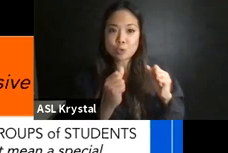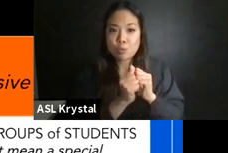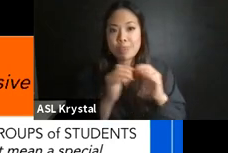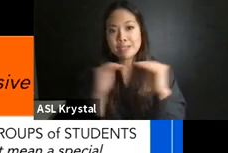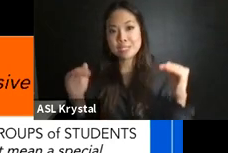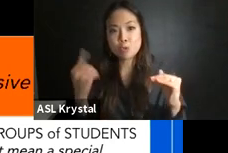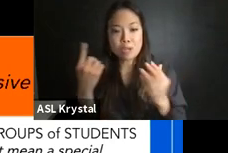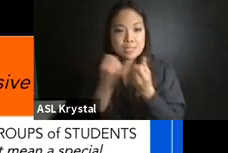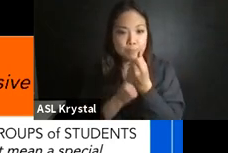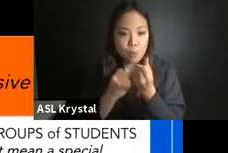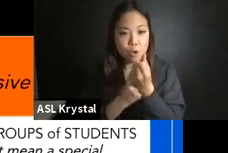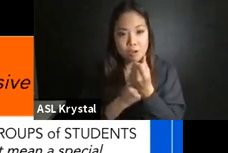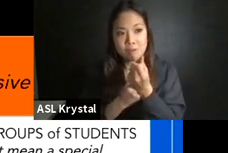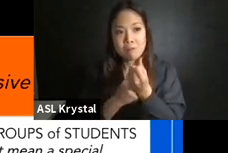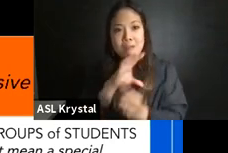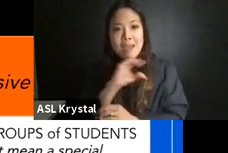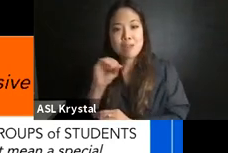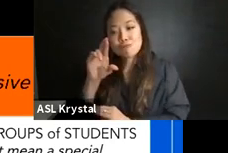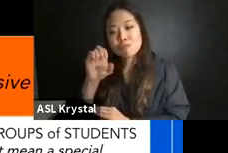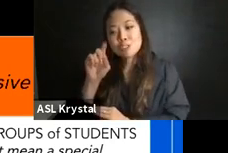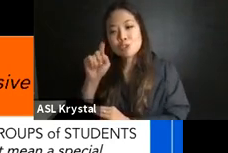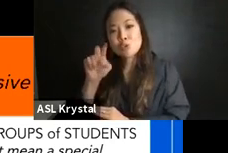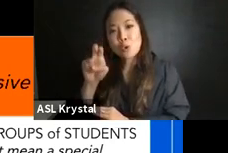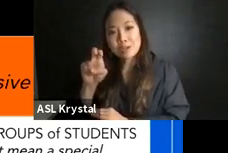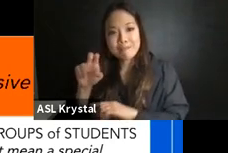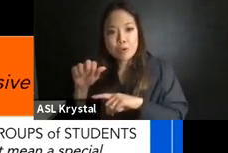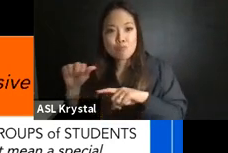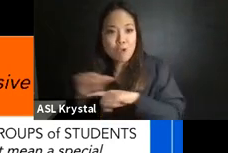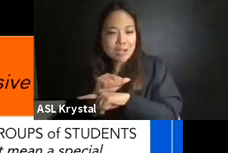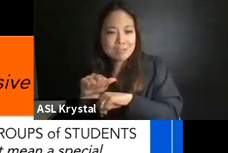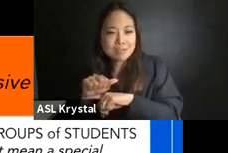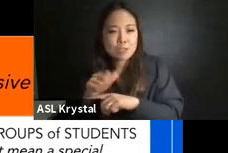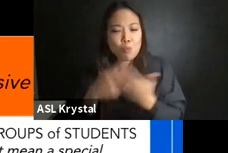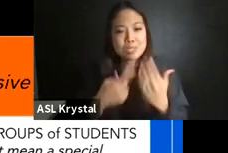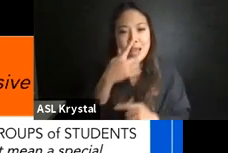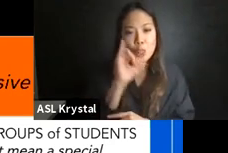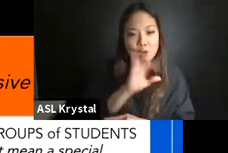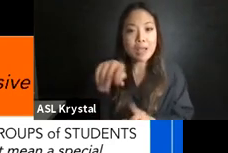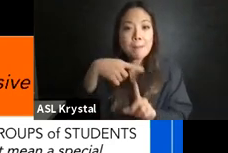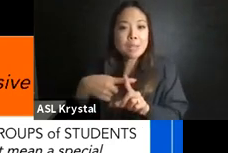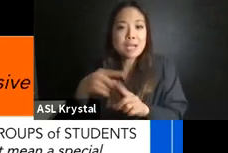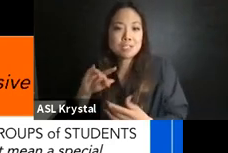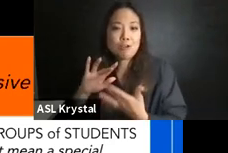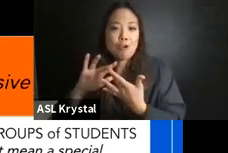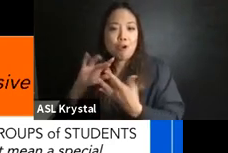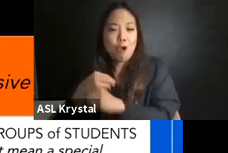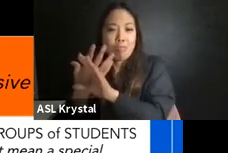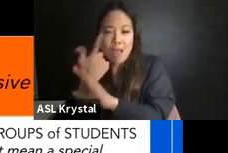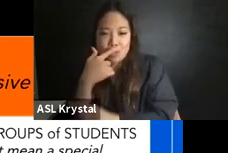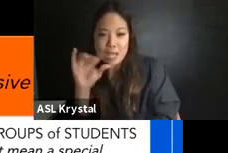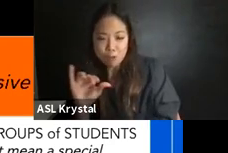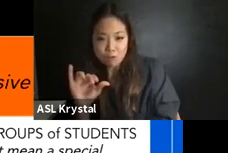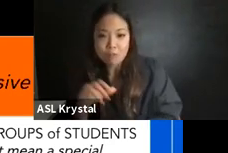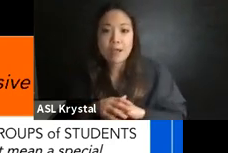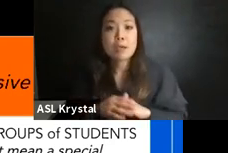restorative practices and what does that look like and what does that look like online there was pretty much training every week coming from succeed boston